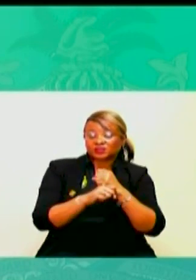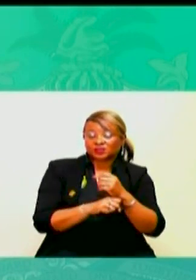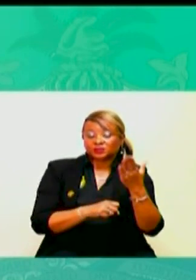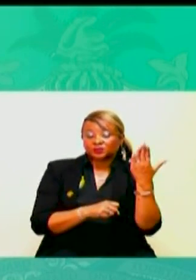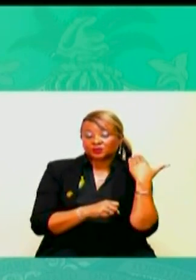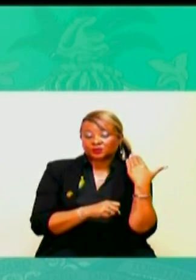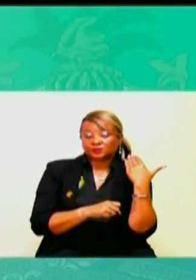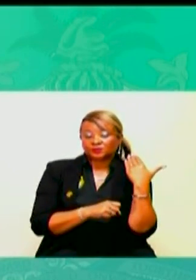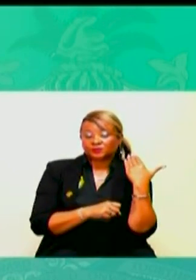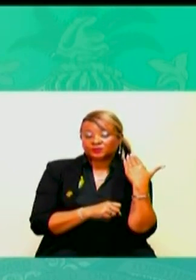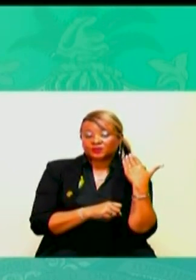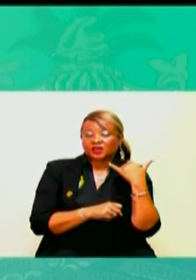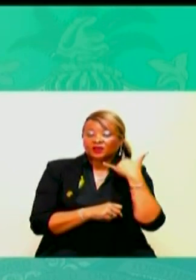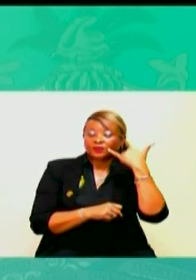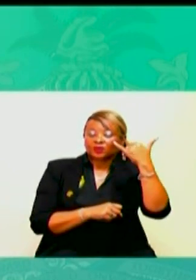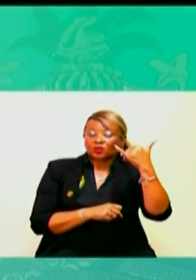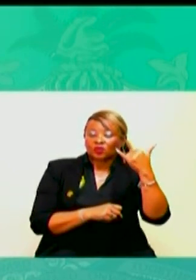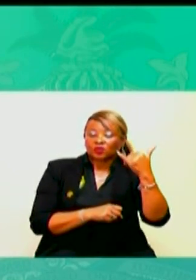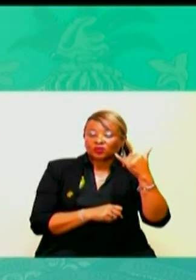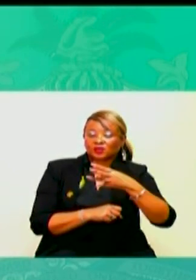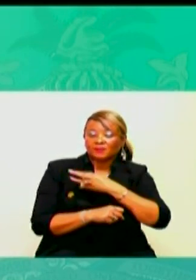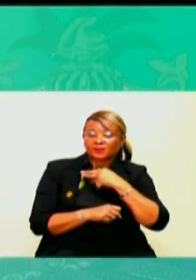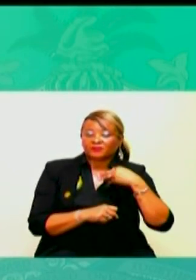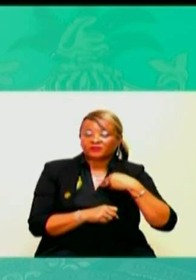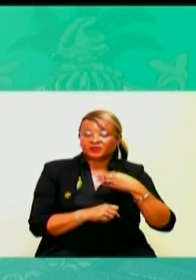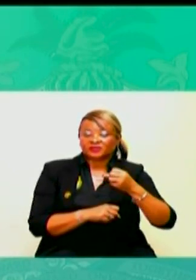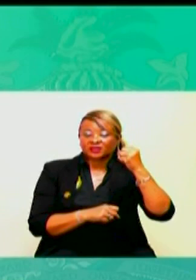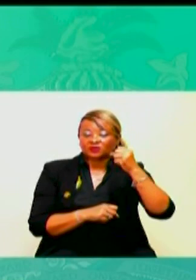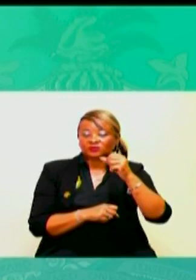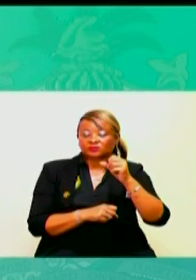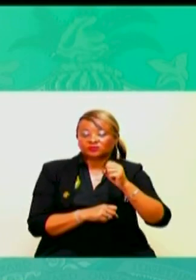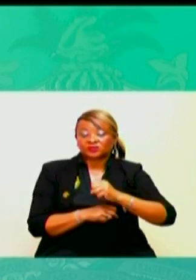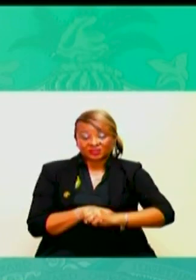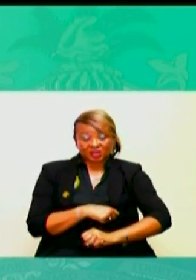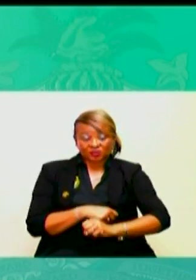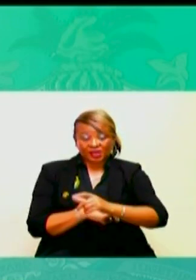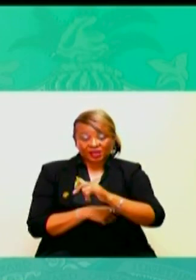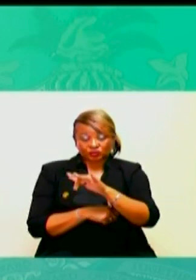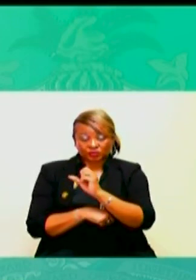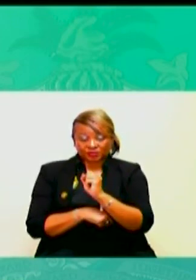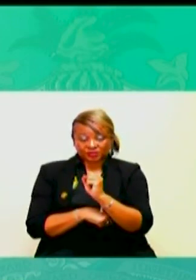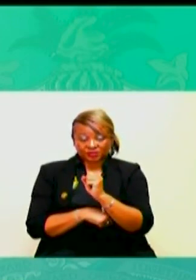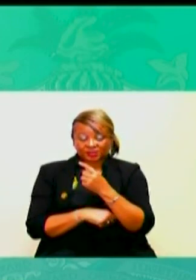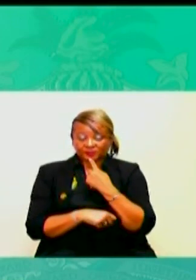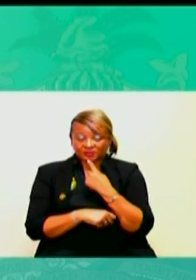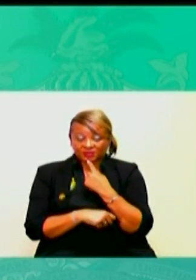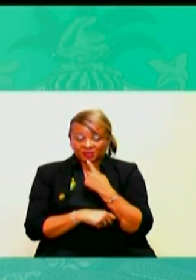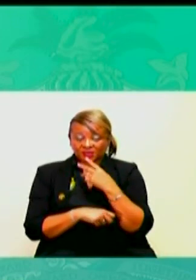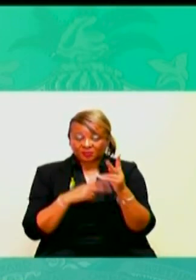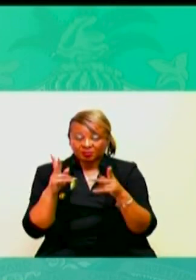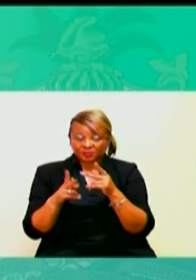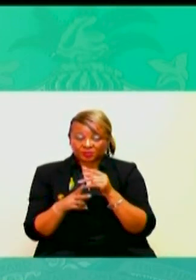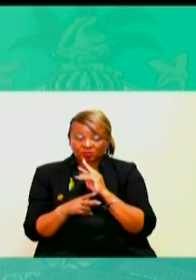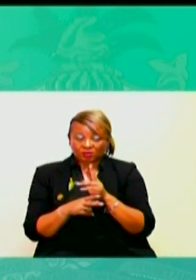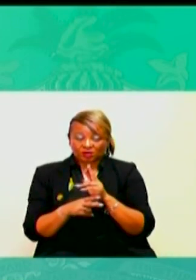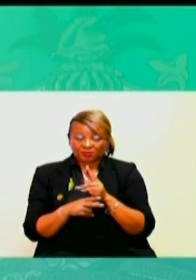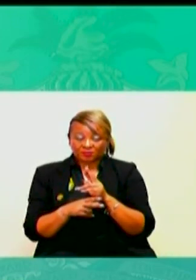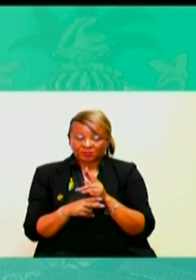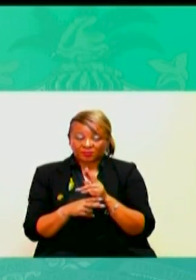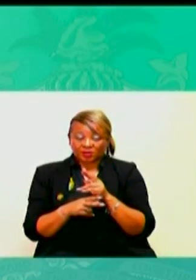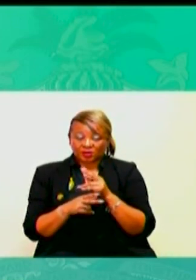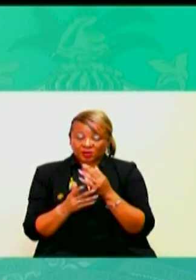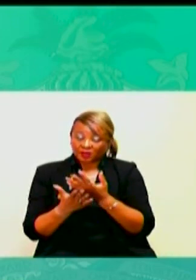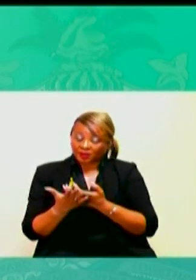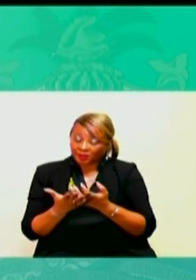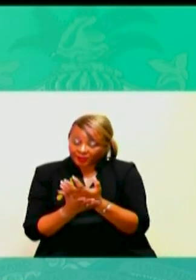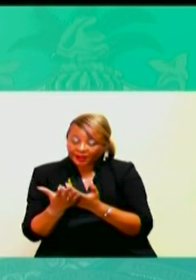And I will call the member for South Andres, and I will say, persons are at my throat for their